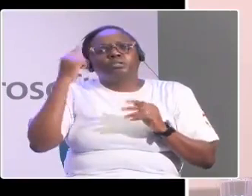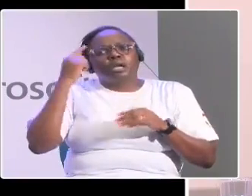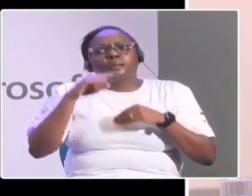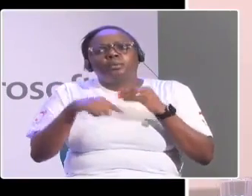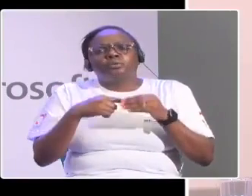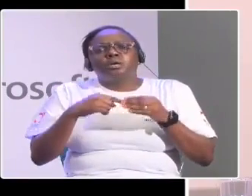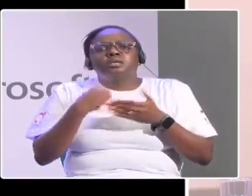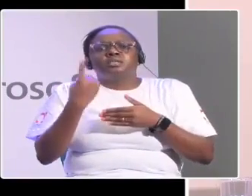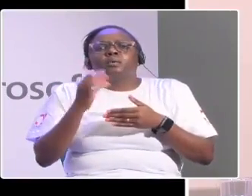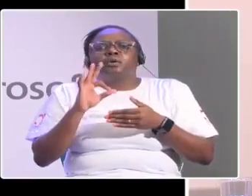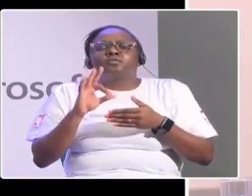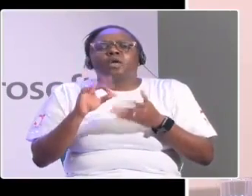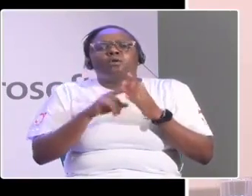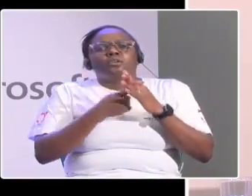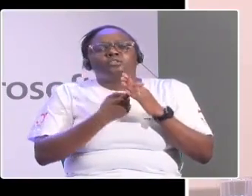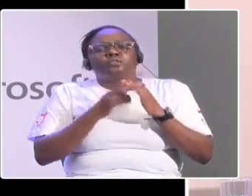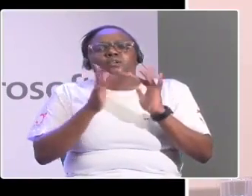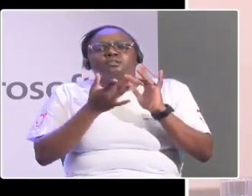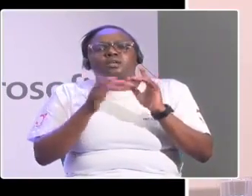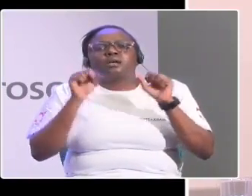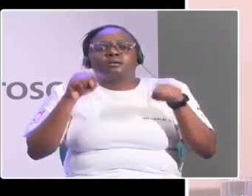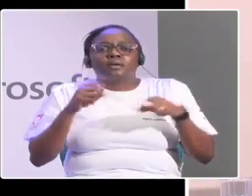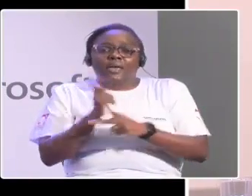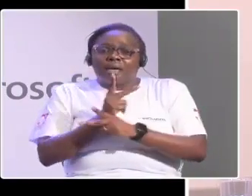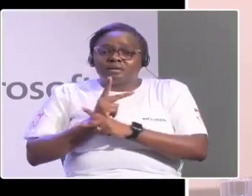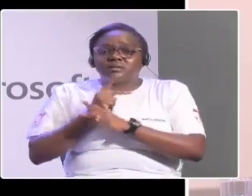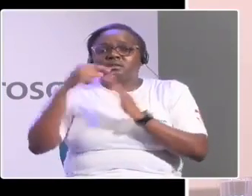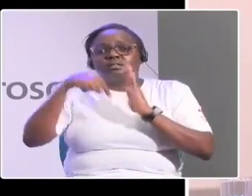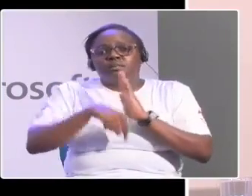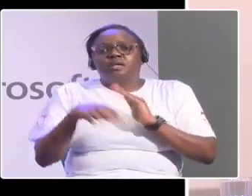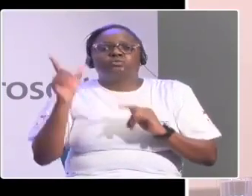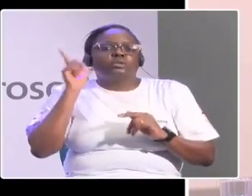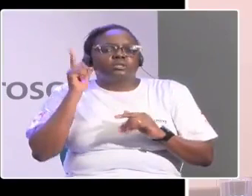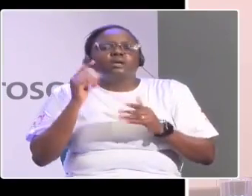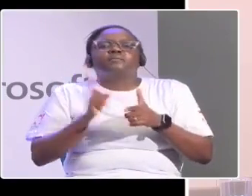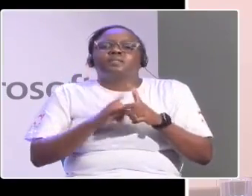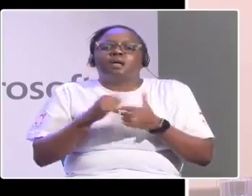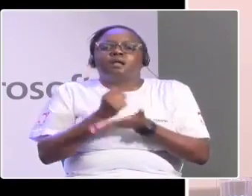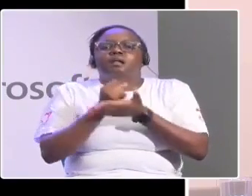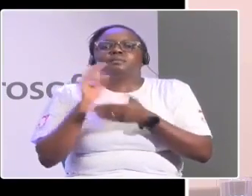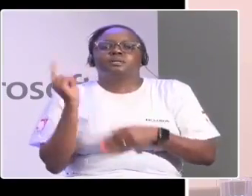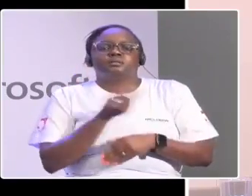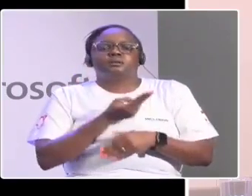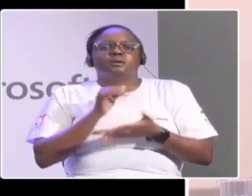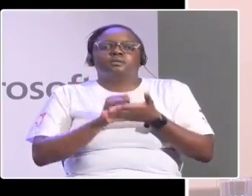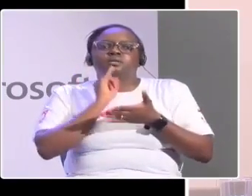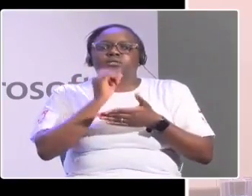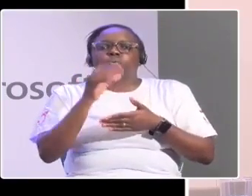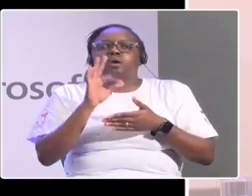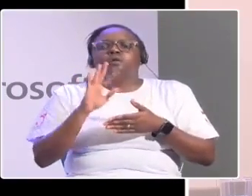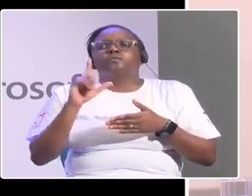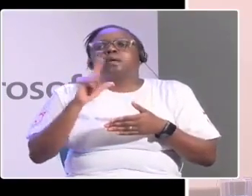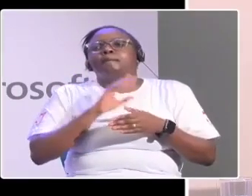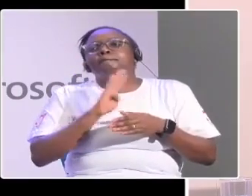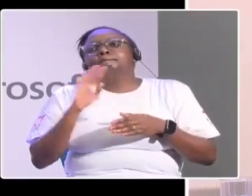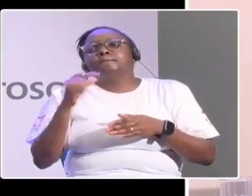who was one of the originators of the internet cares deeply enough to sit there and listen and then help us. So I think that's been one of the big